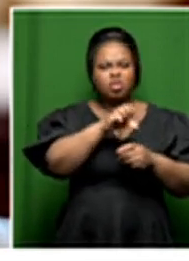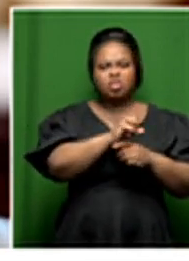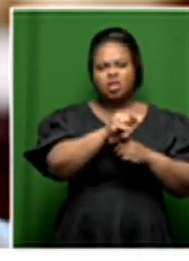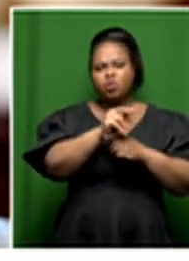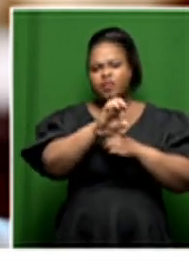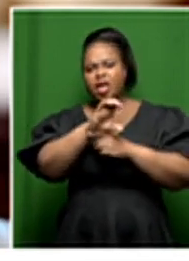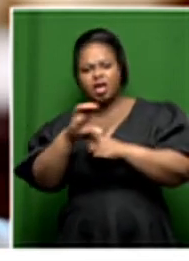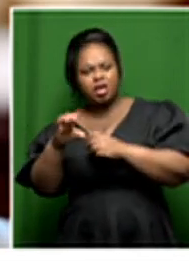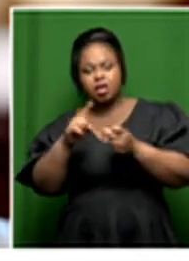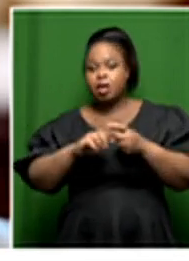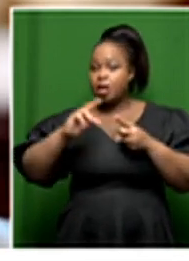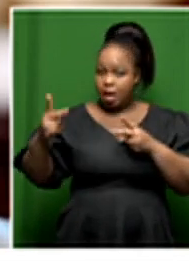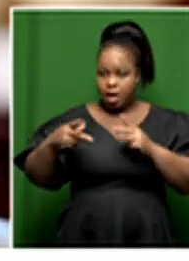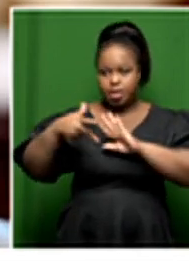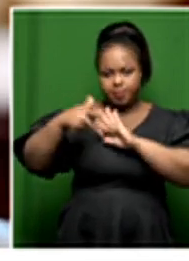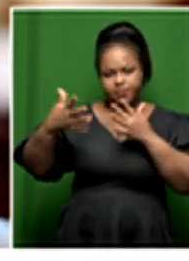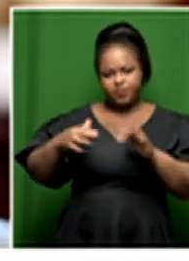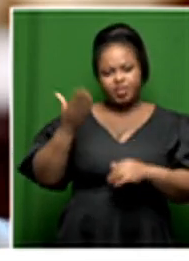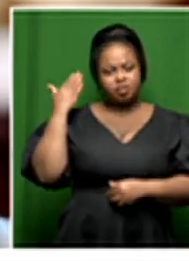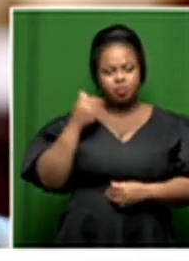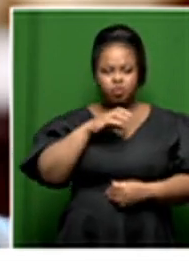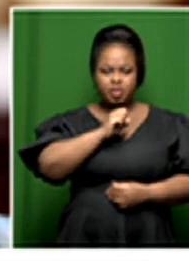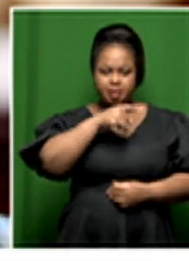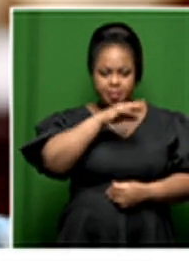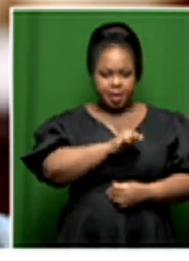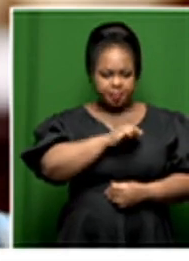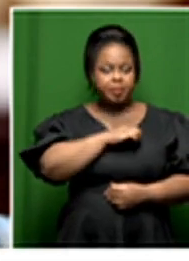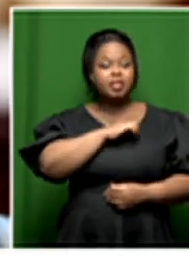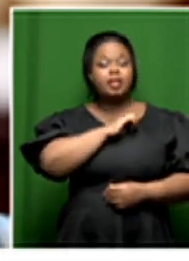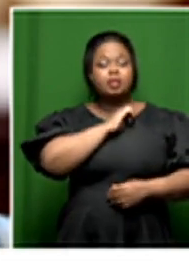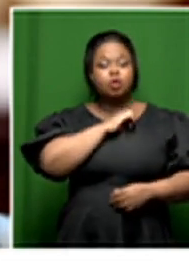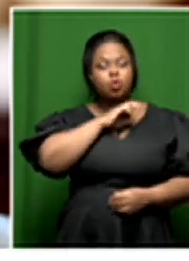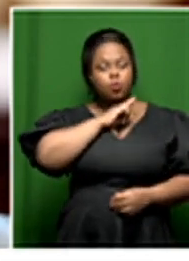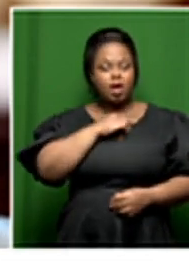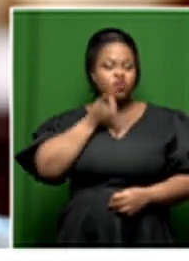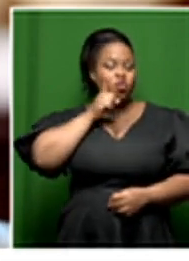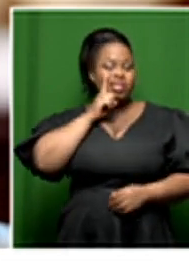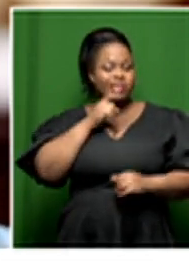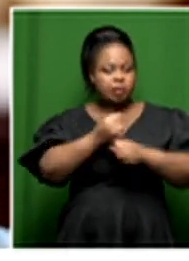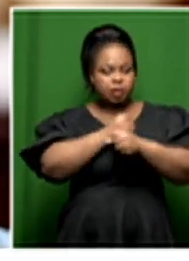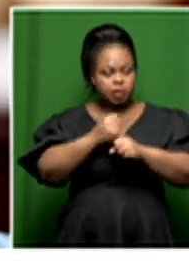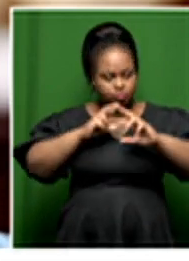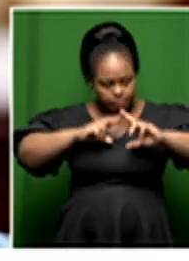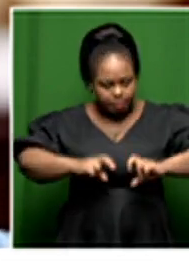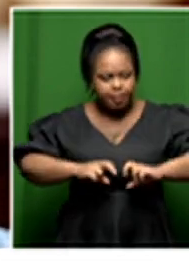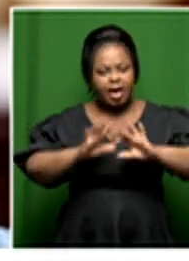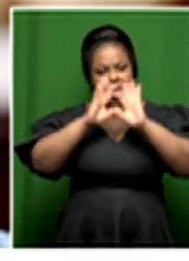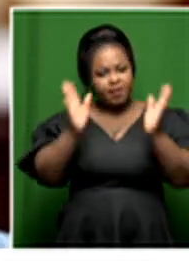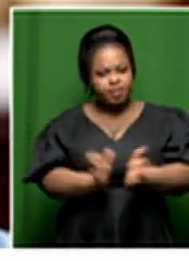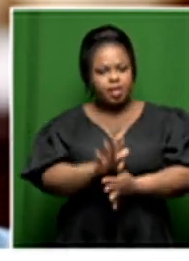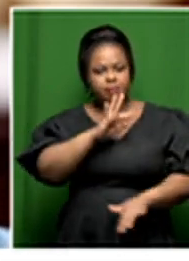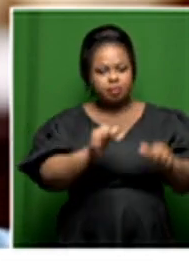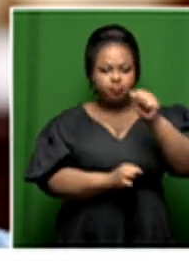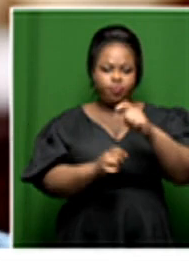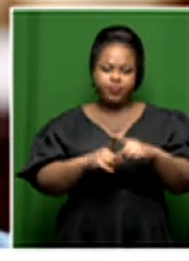in fact all of the vaccines that have been approved by SAHPRA. The battery of tests and trials need to be concluded. So that's one of